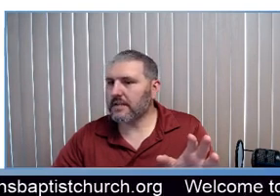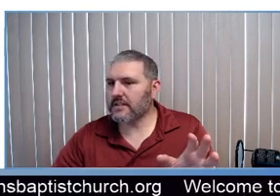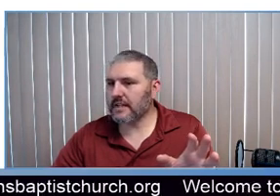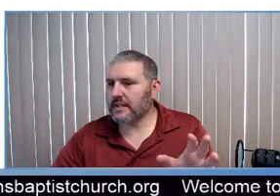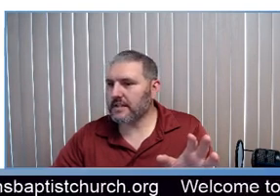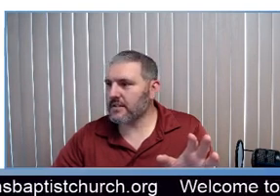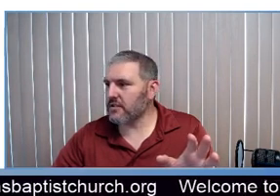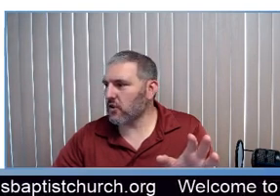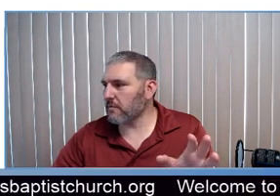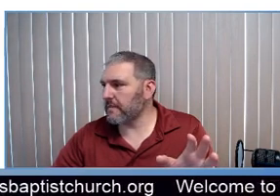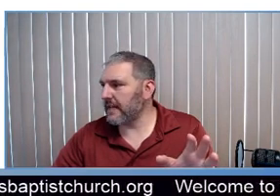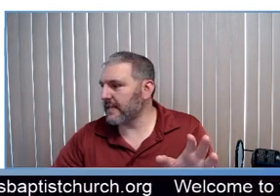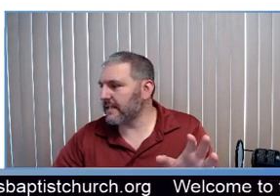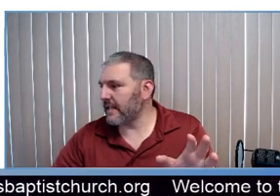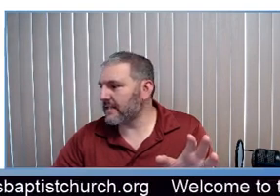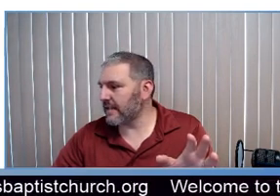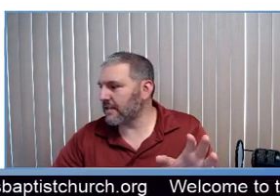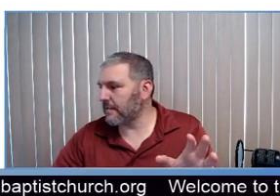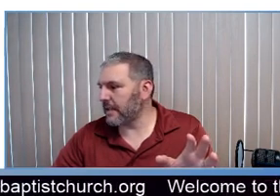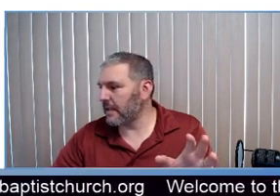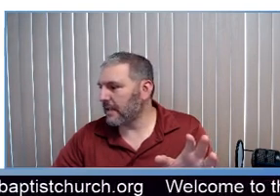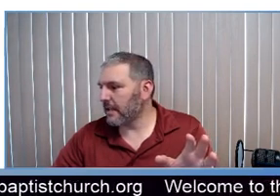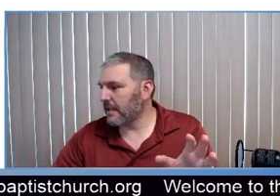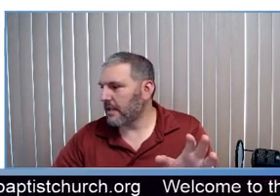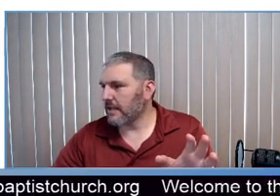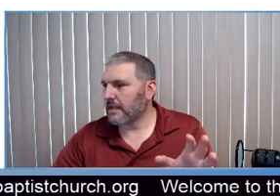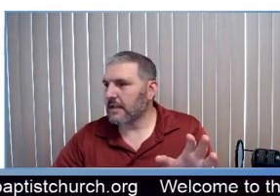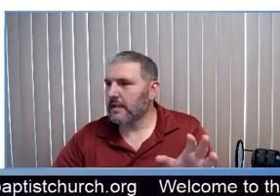something else that disturbs me, I just got sent to me.